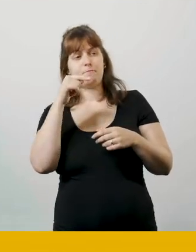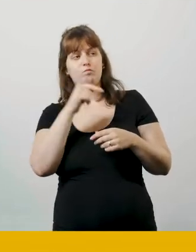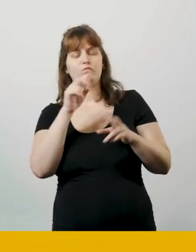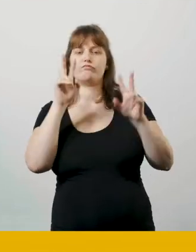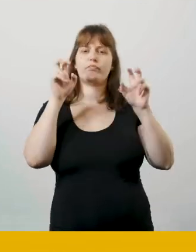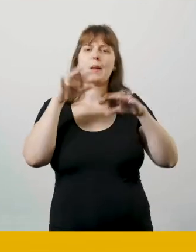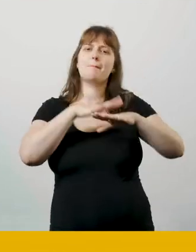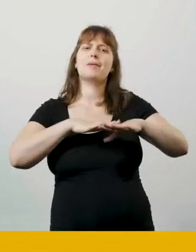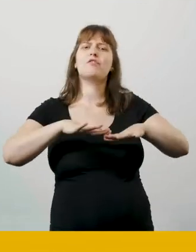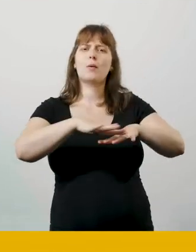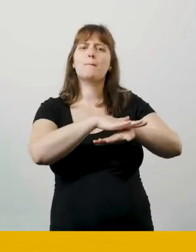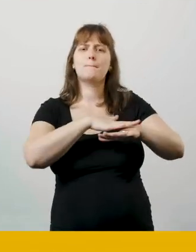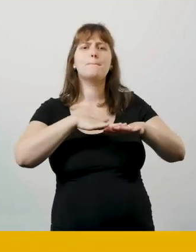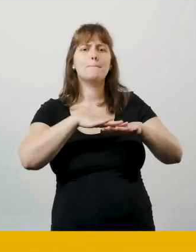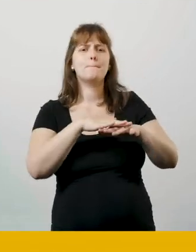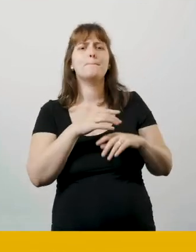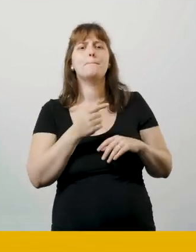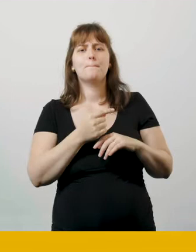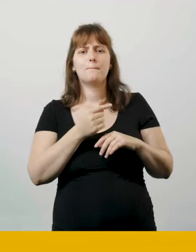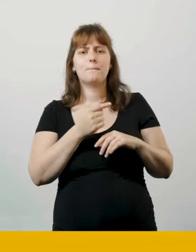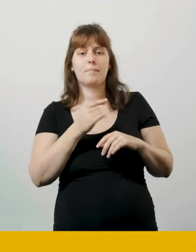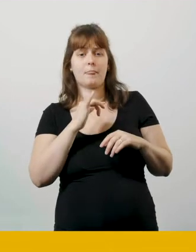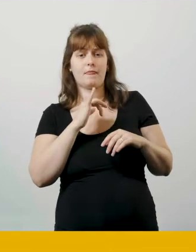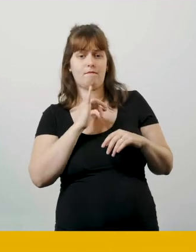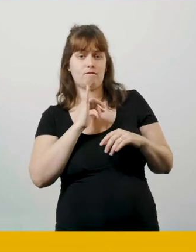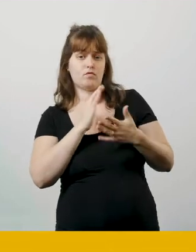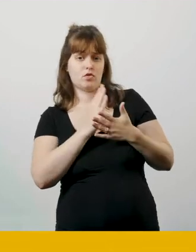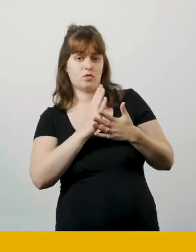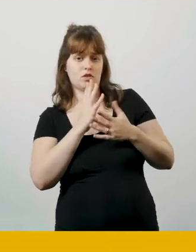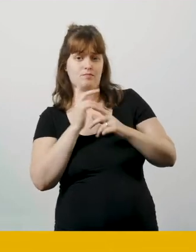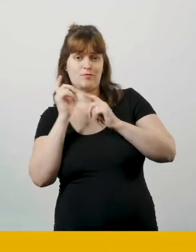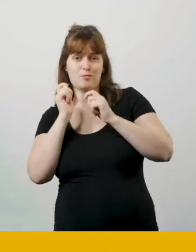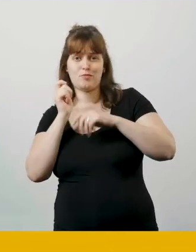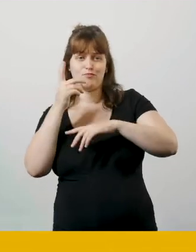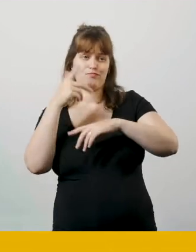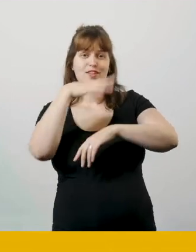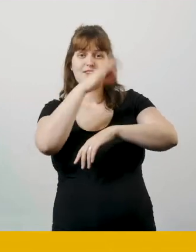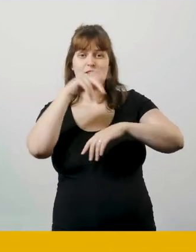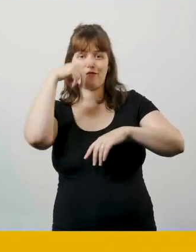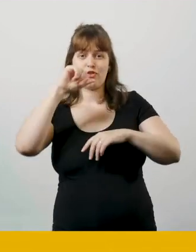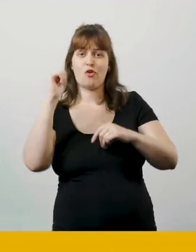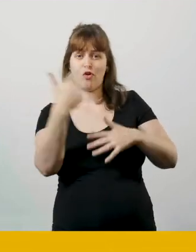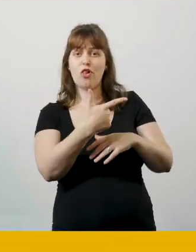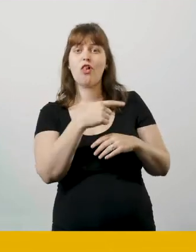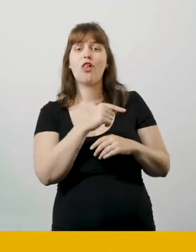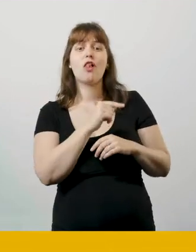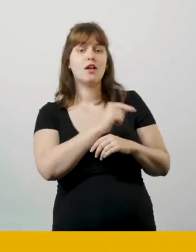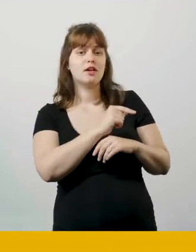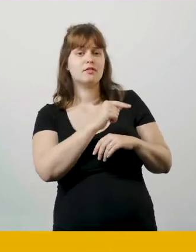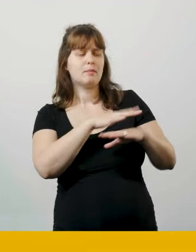a platform where that we designed with the Design for All approach. And on this